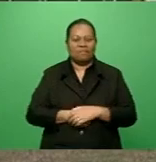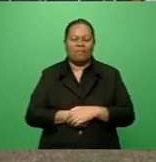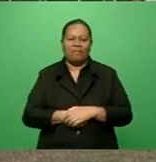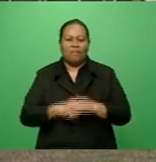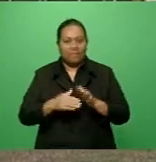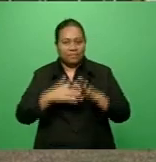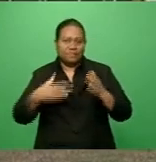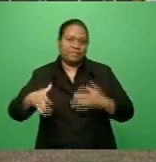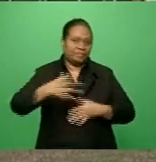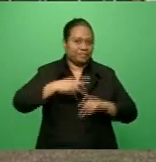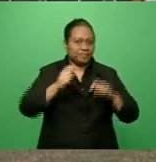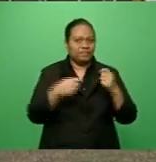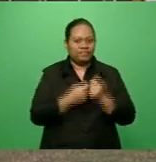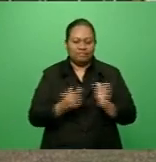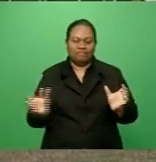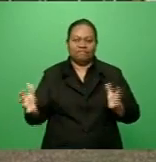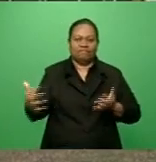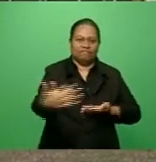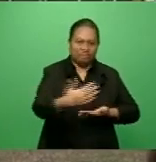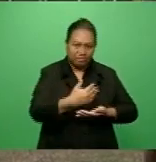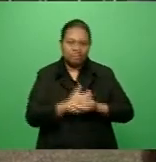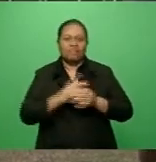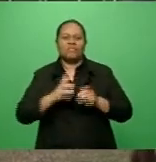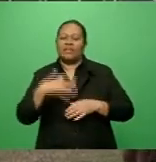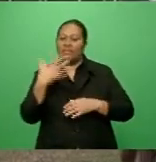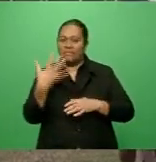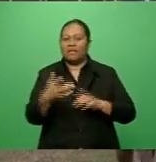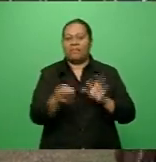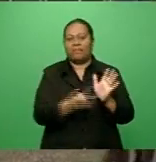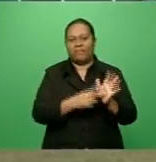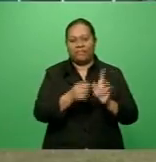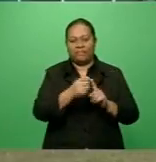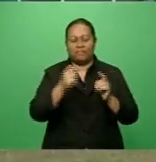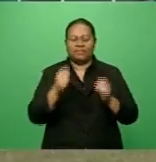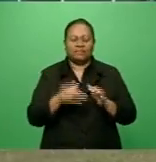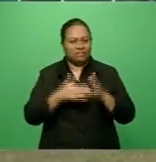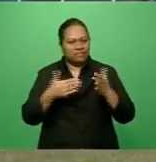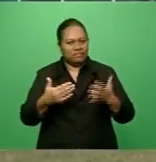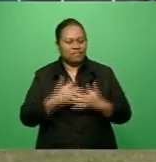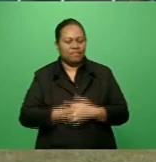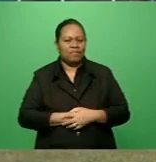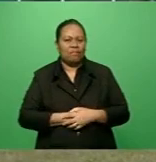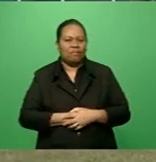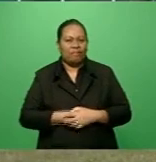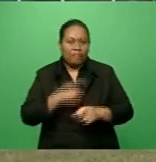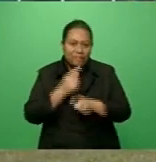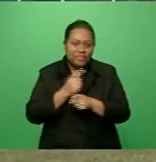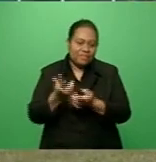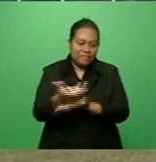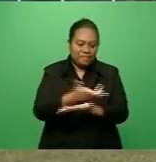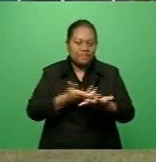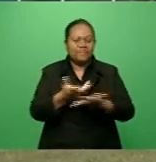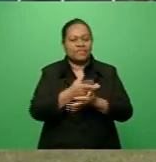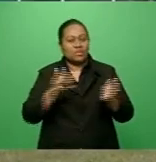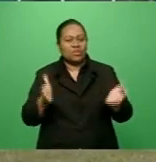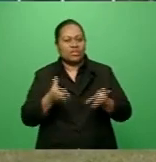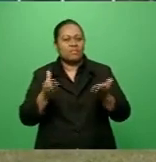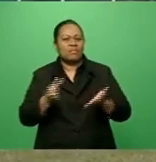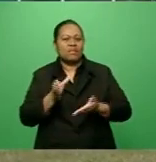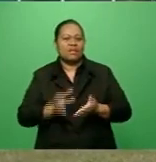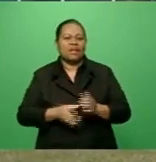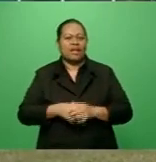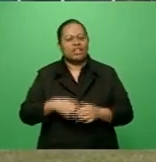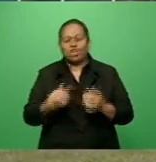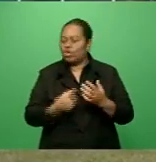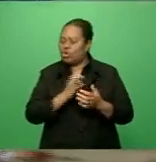together over the last few days knowing the remaining 5 VPL rounds are vital. We have talked to the players, and it was just normally the discipline